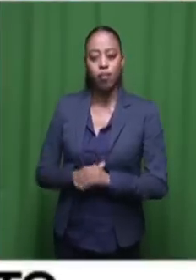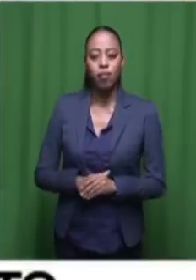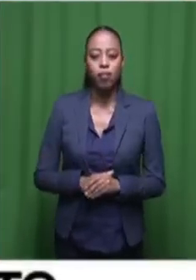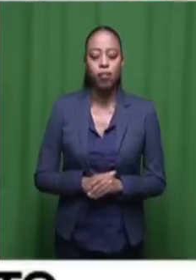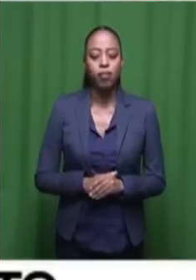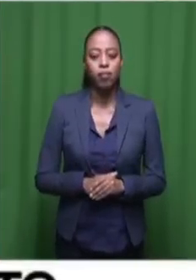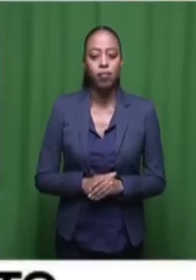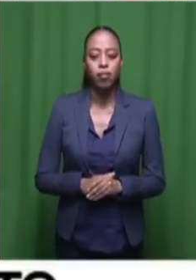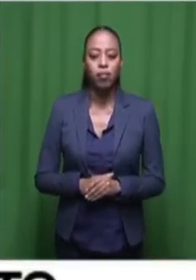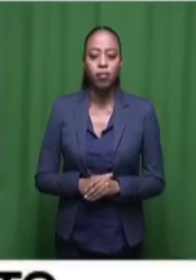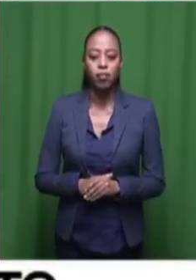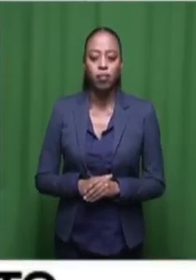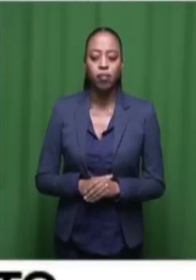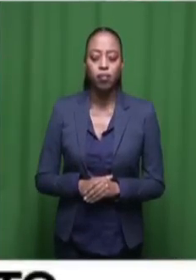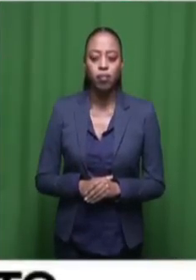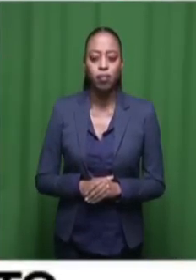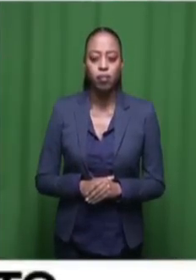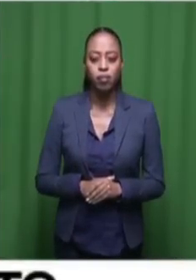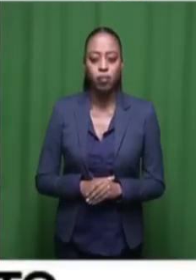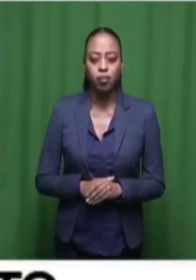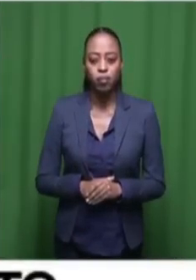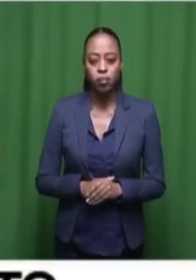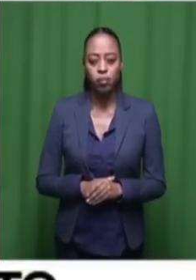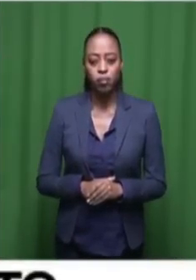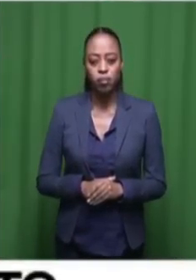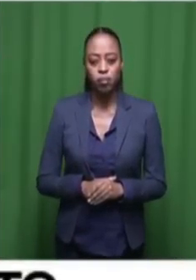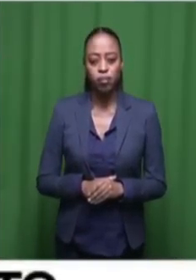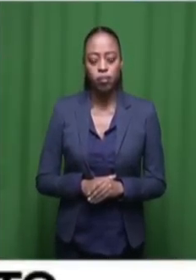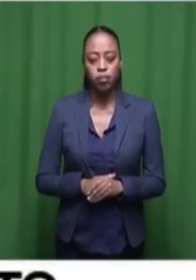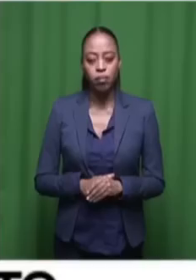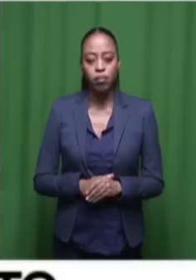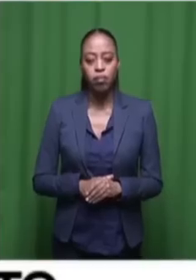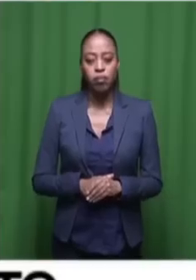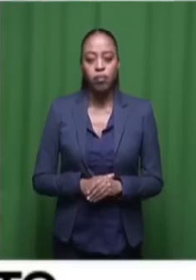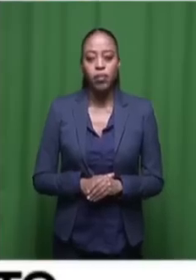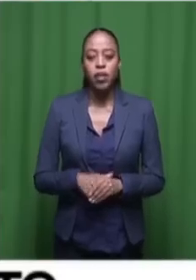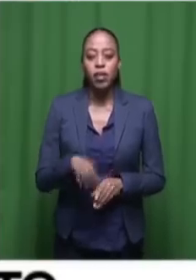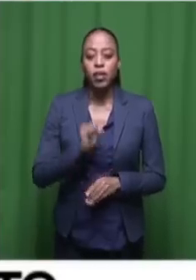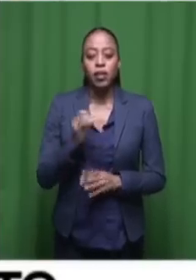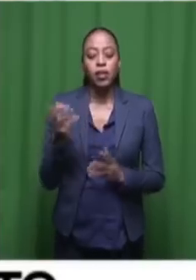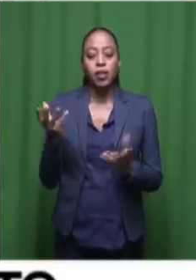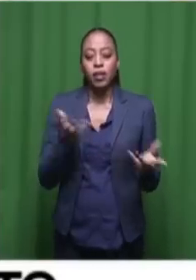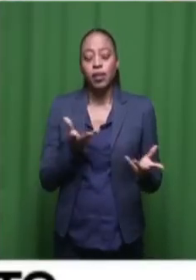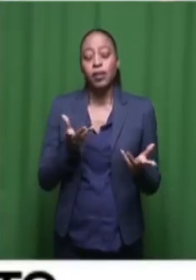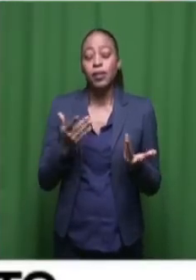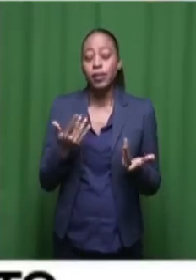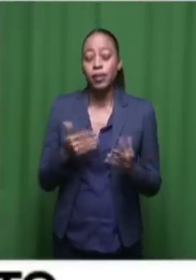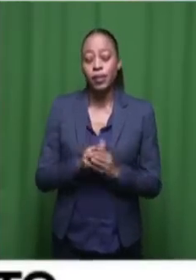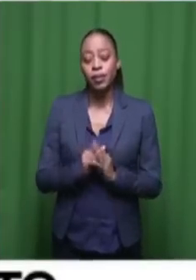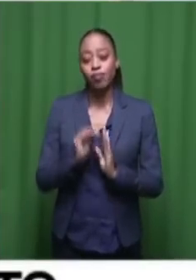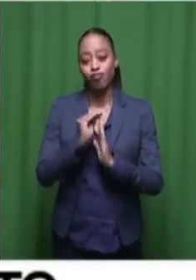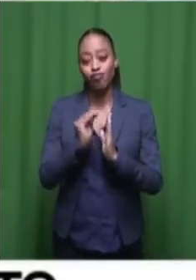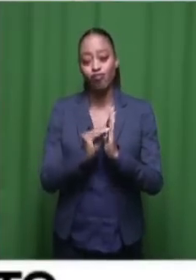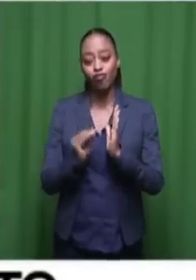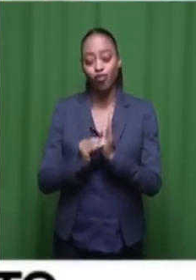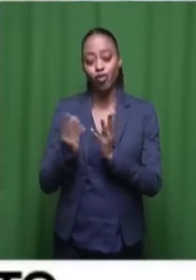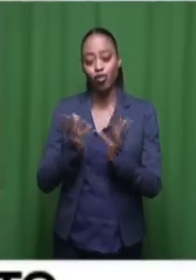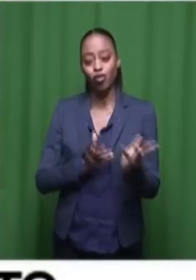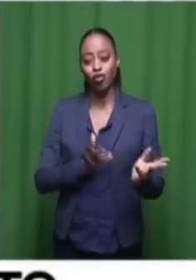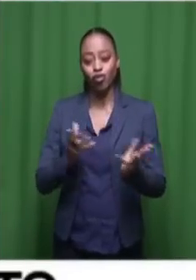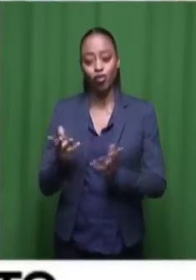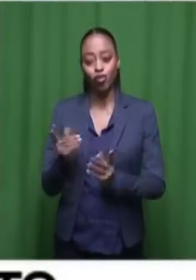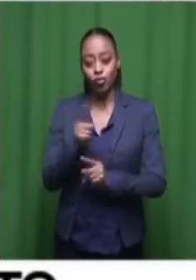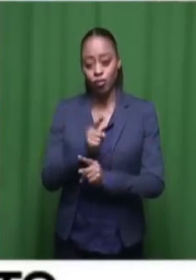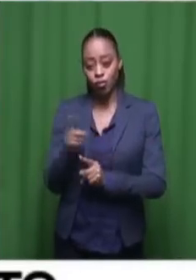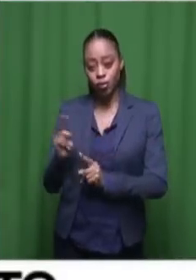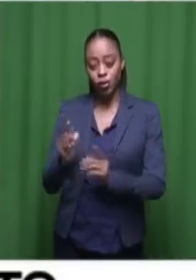the Duchess of Sussex, I beg your pardon, in North America. So there we go. This is the procession that's moving and those that are